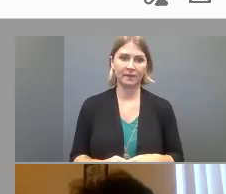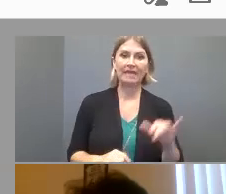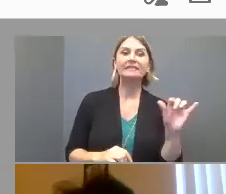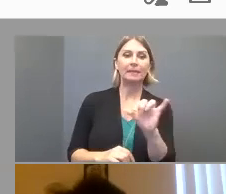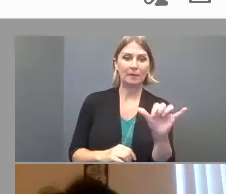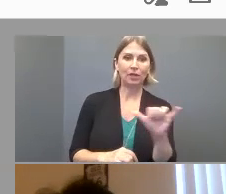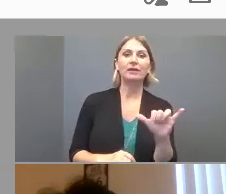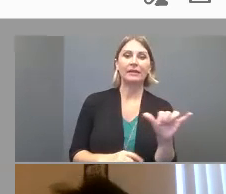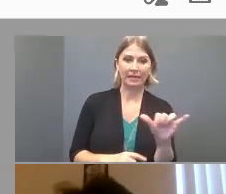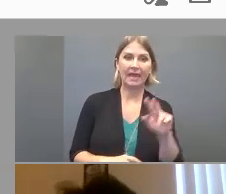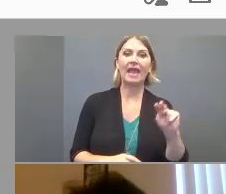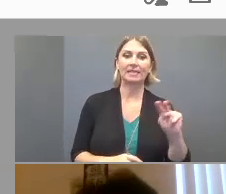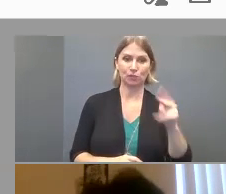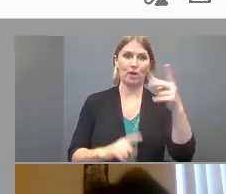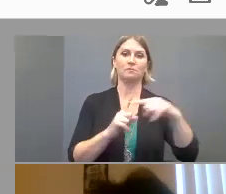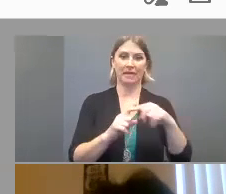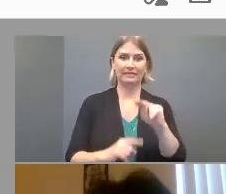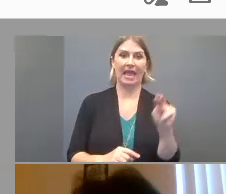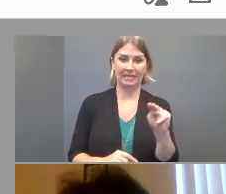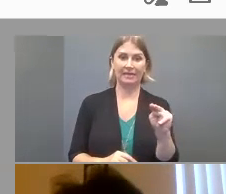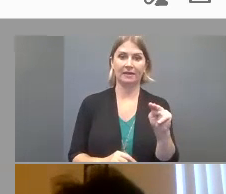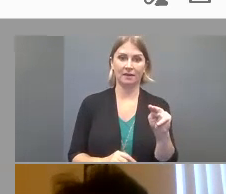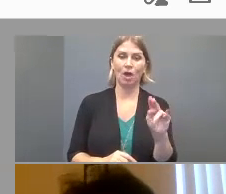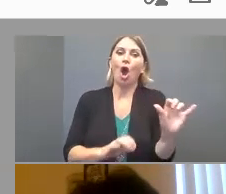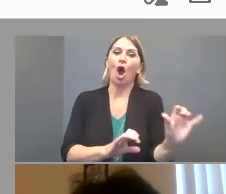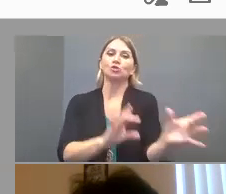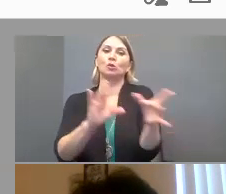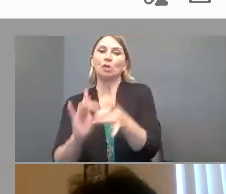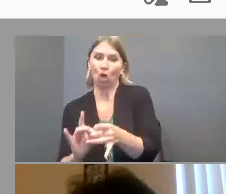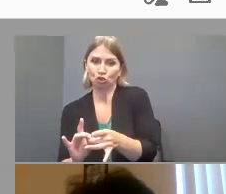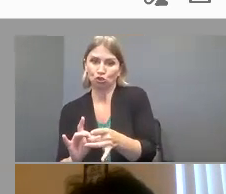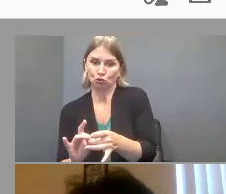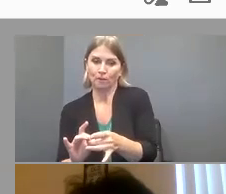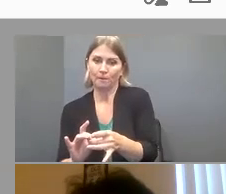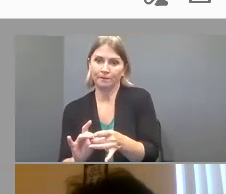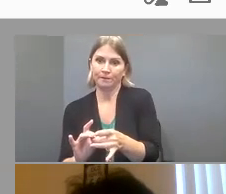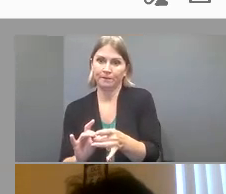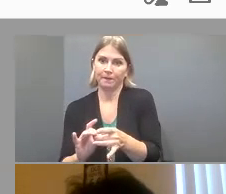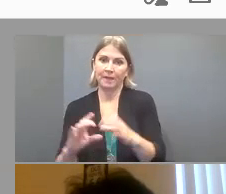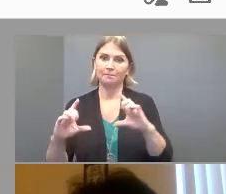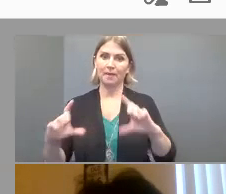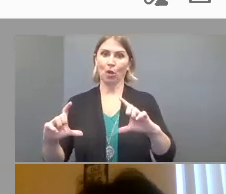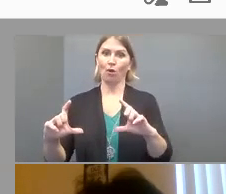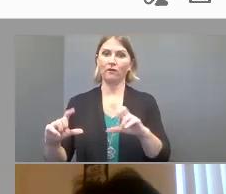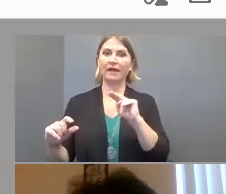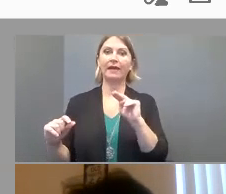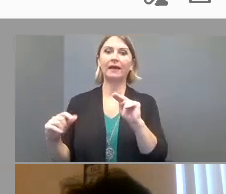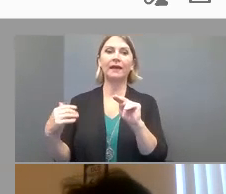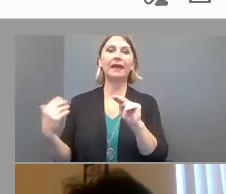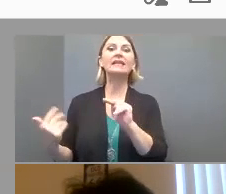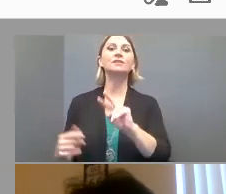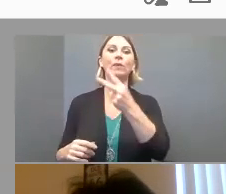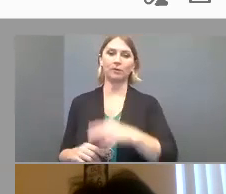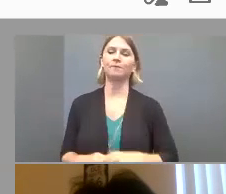Similarly, n squared plus of n also belongs to the big O notation of n